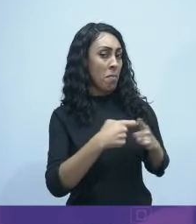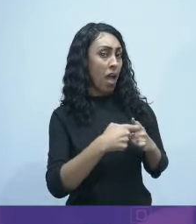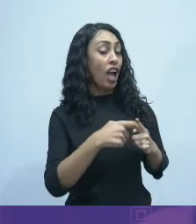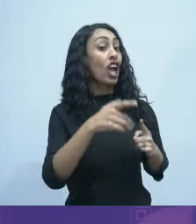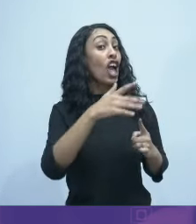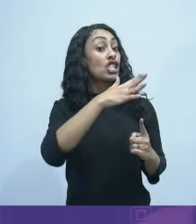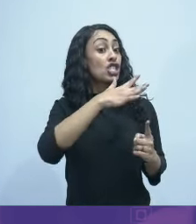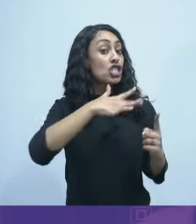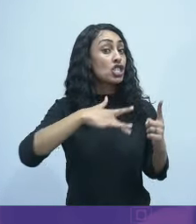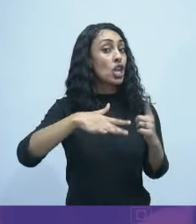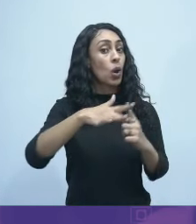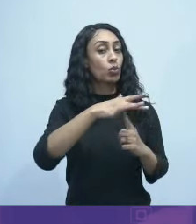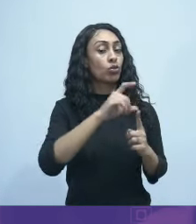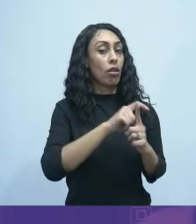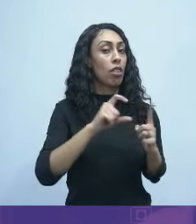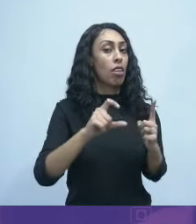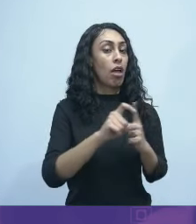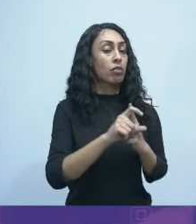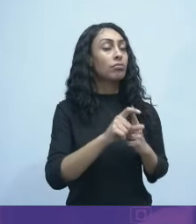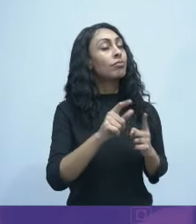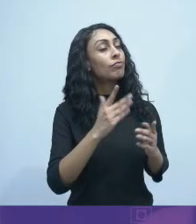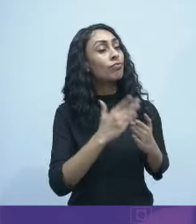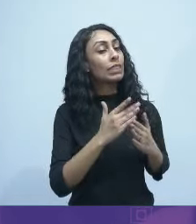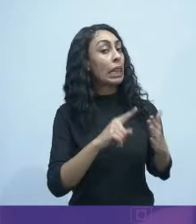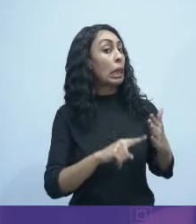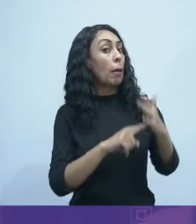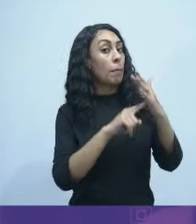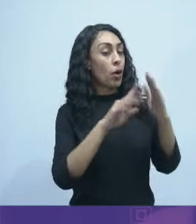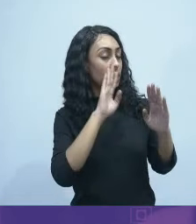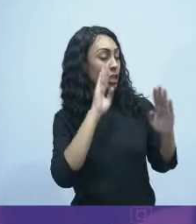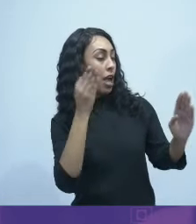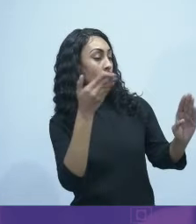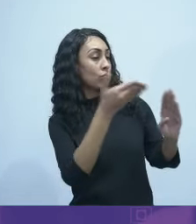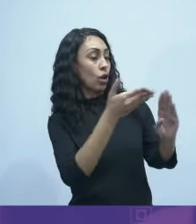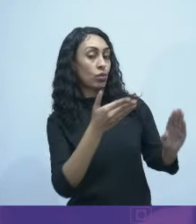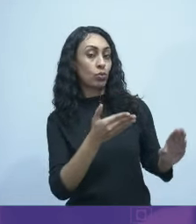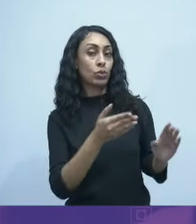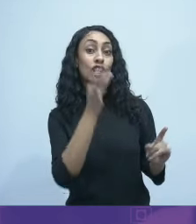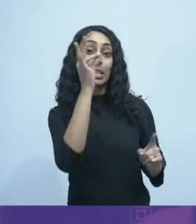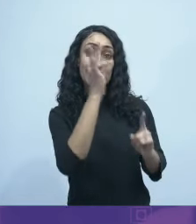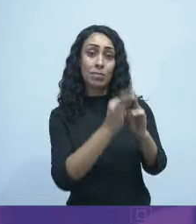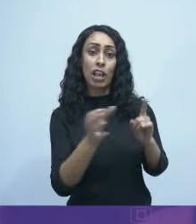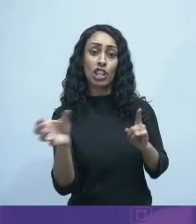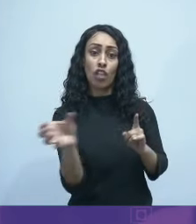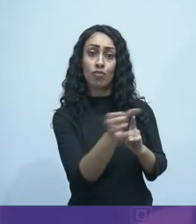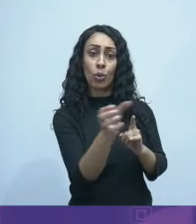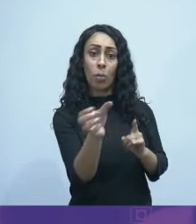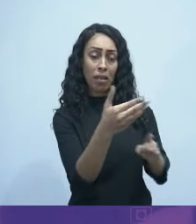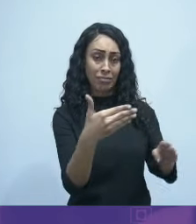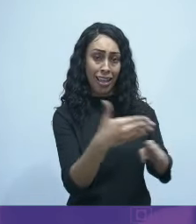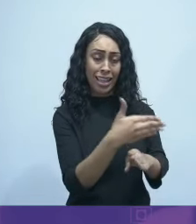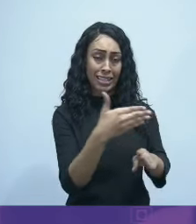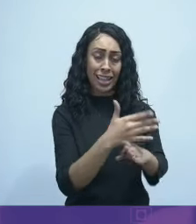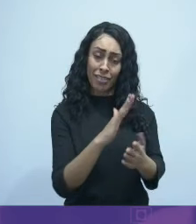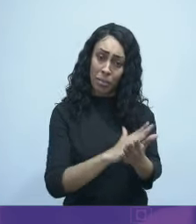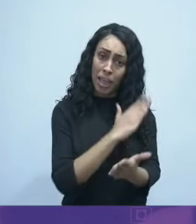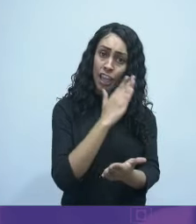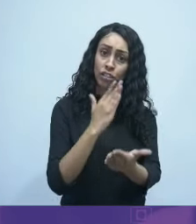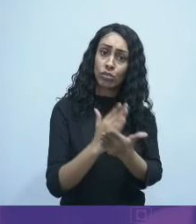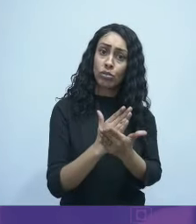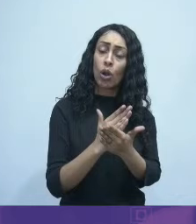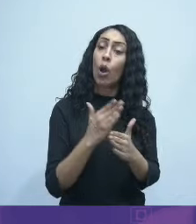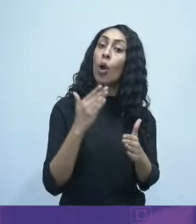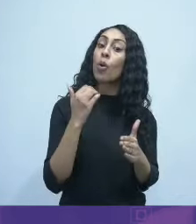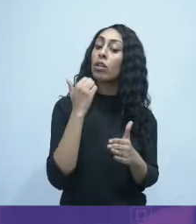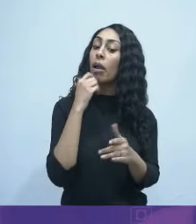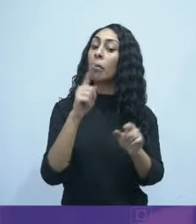a really important part of our equalities approach. We have specialist recruitment activities focused on ensuring that we have good numbers of working